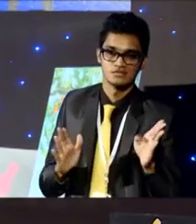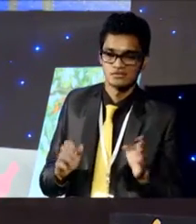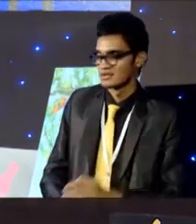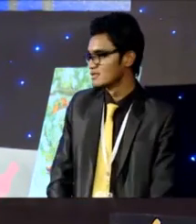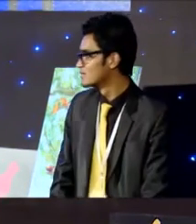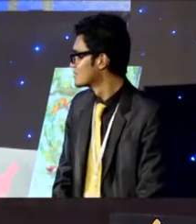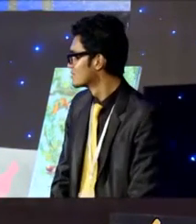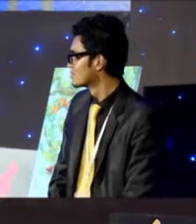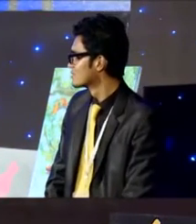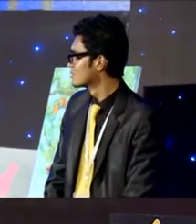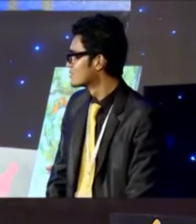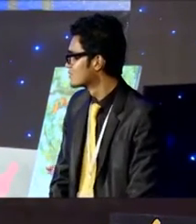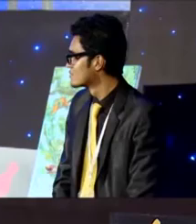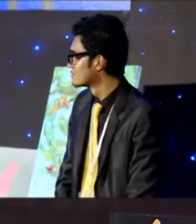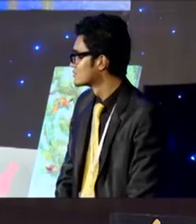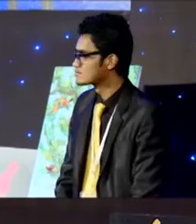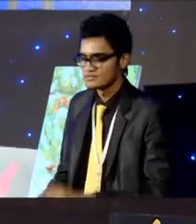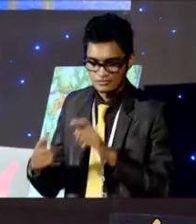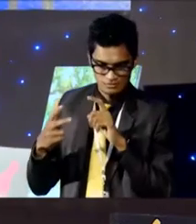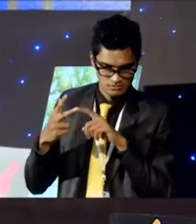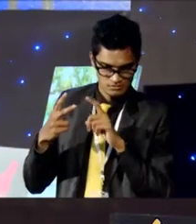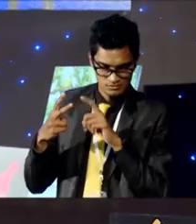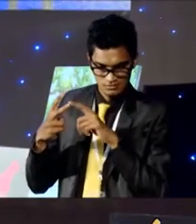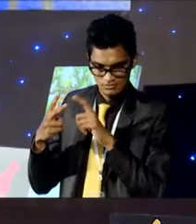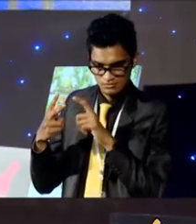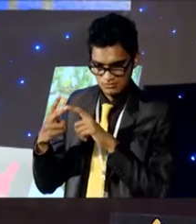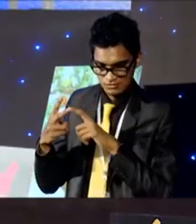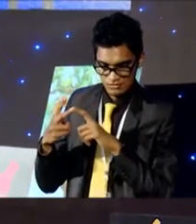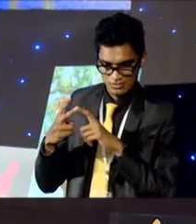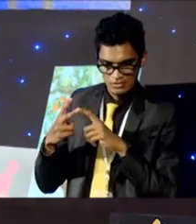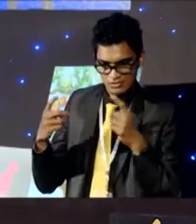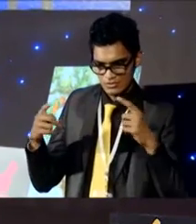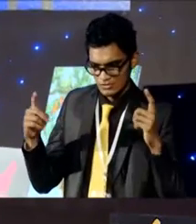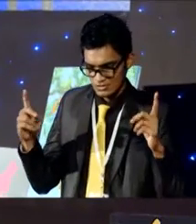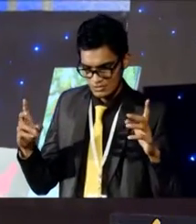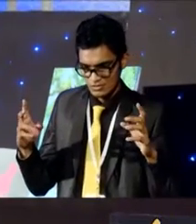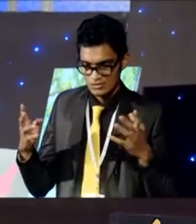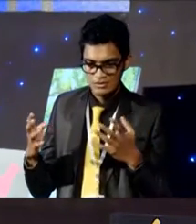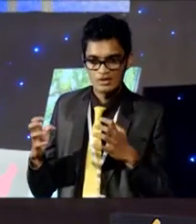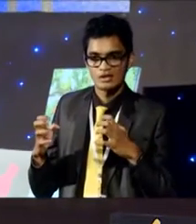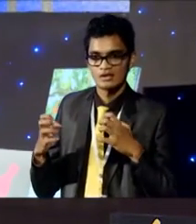The second is career progression. There are a number of successful examples we have in our company.